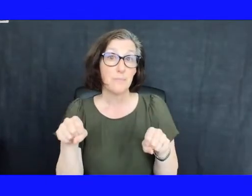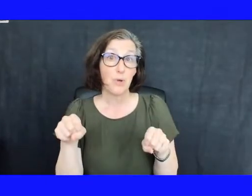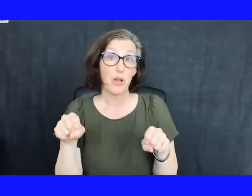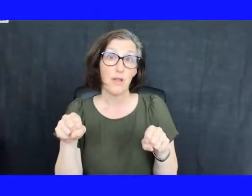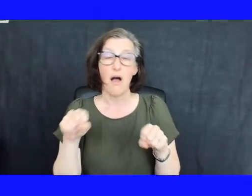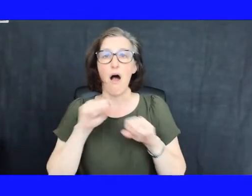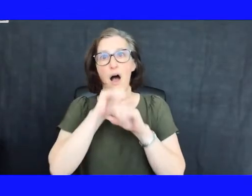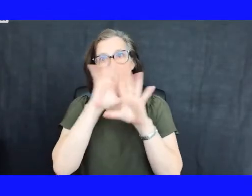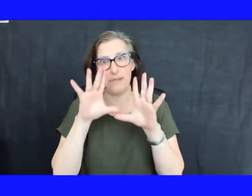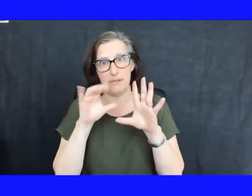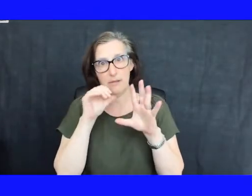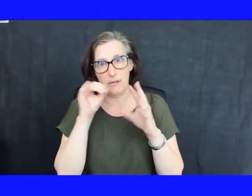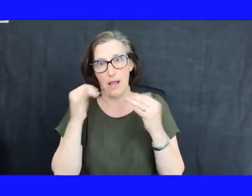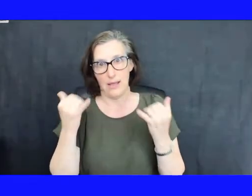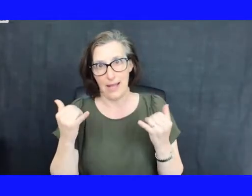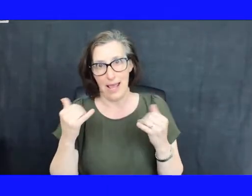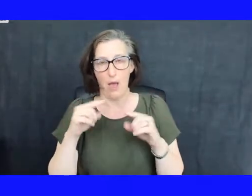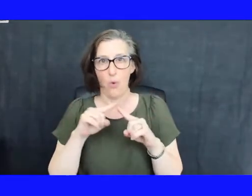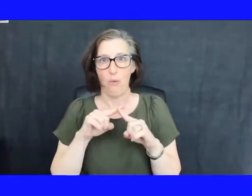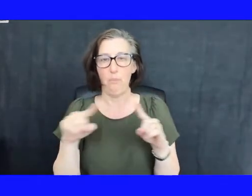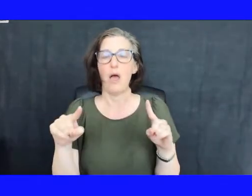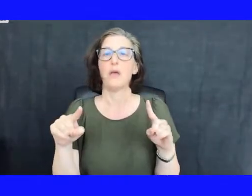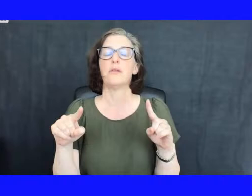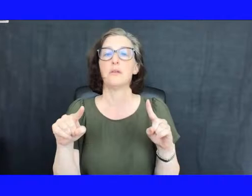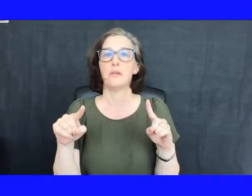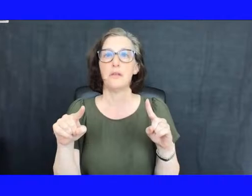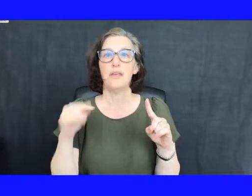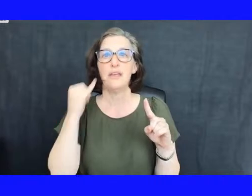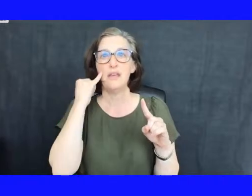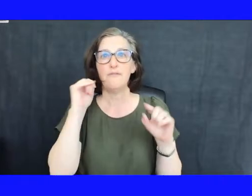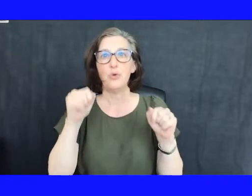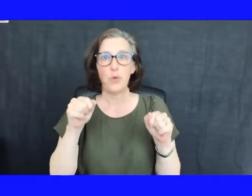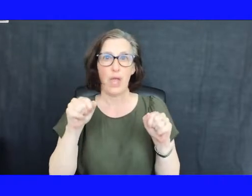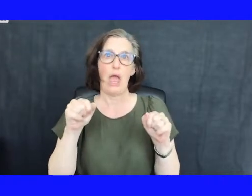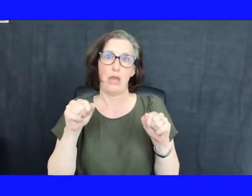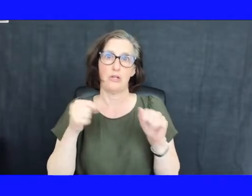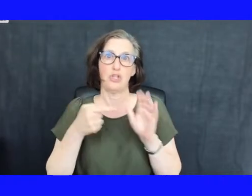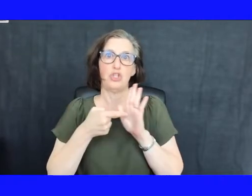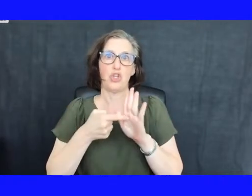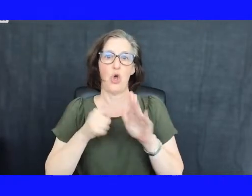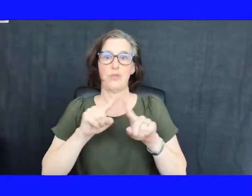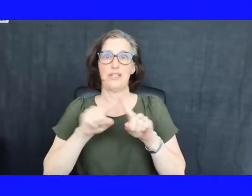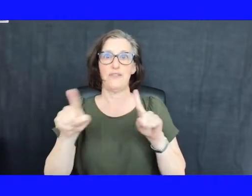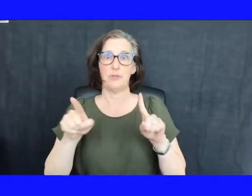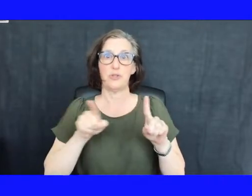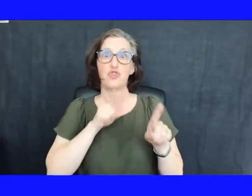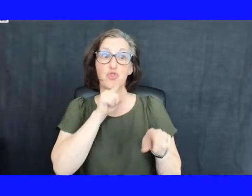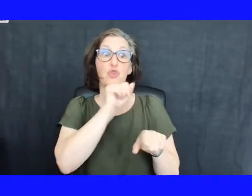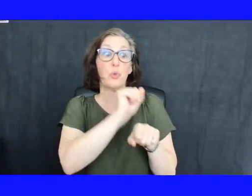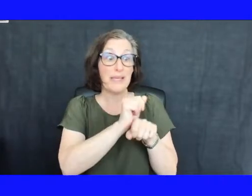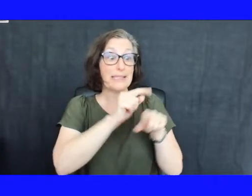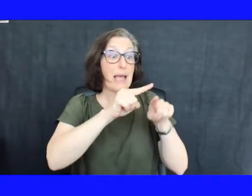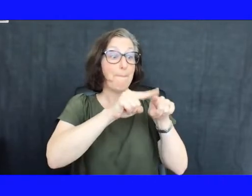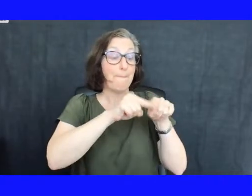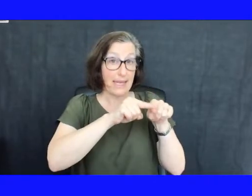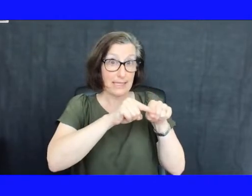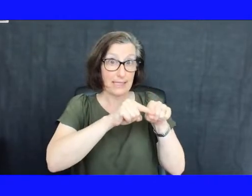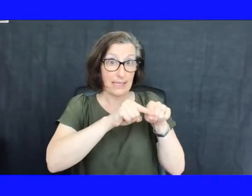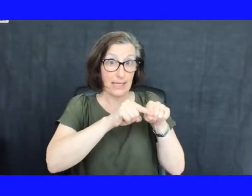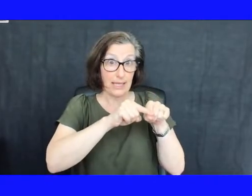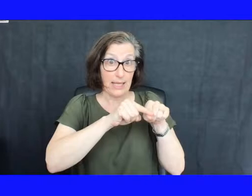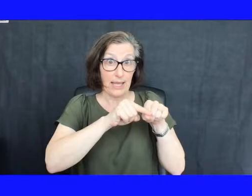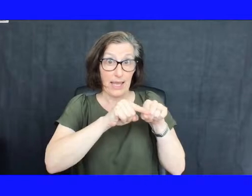complaints, not internal complaints, reasonable accommodations, were those Yeah. largely related to COVID?